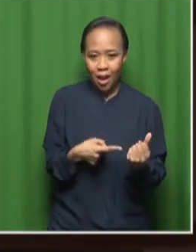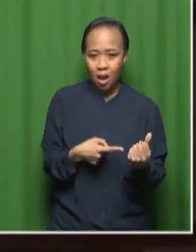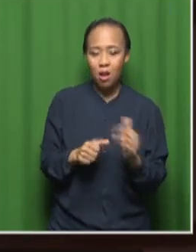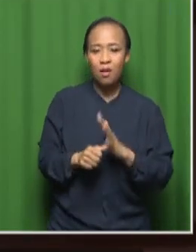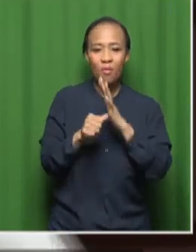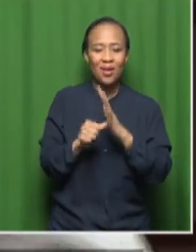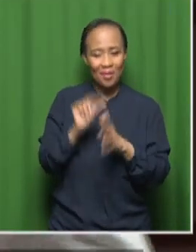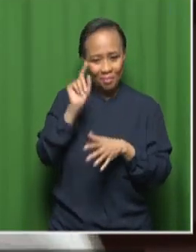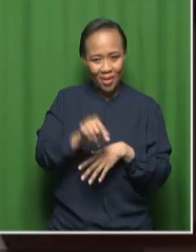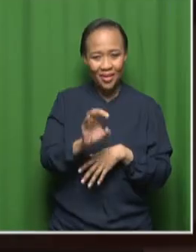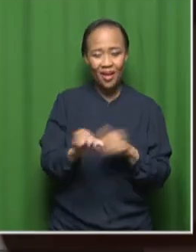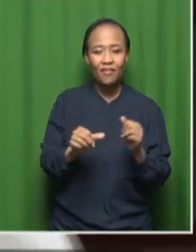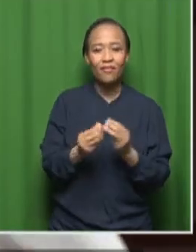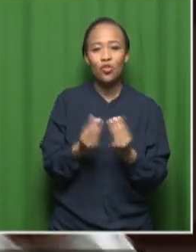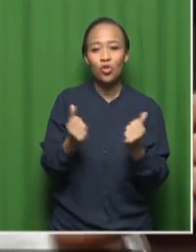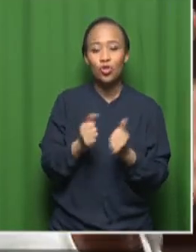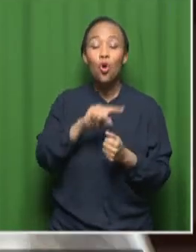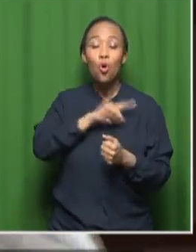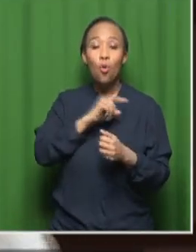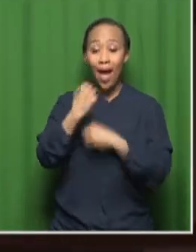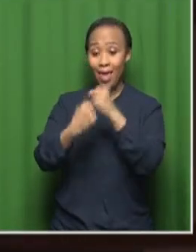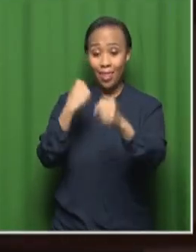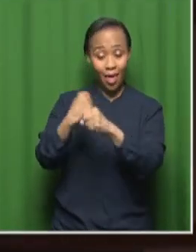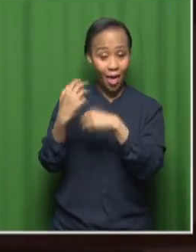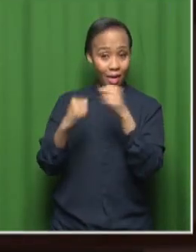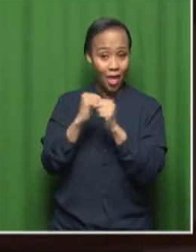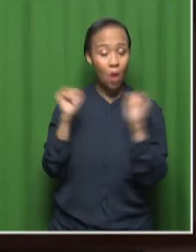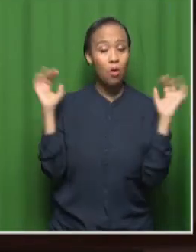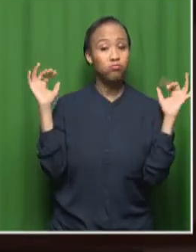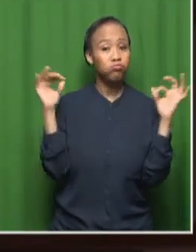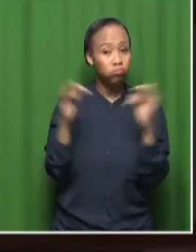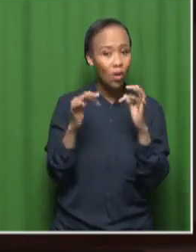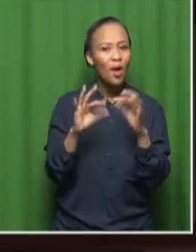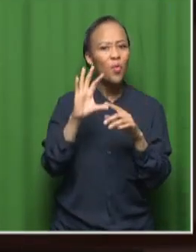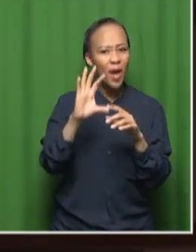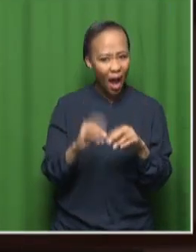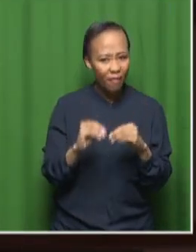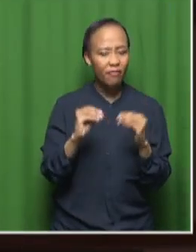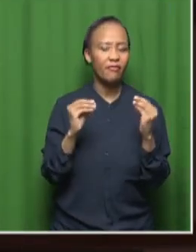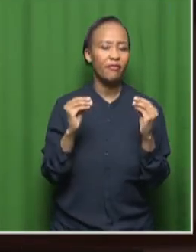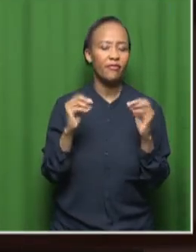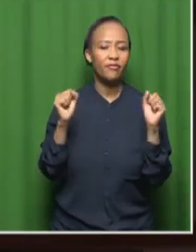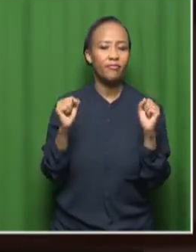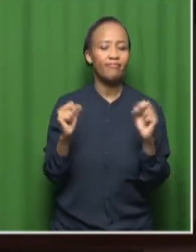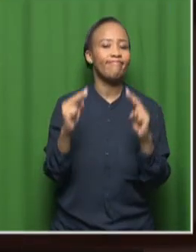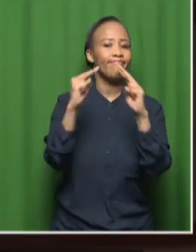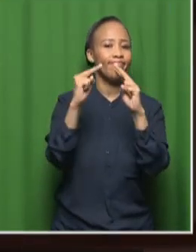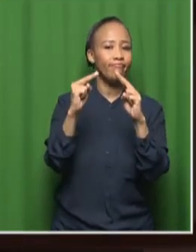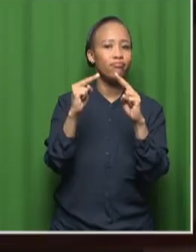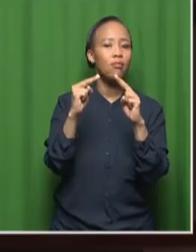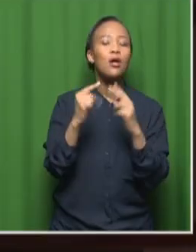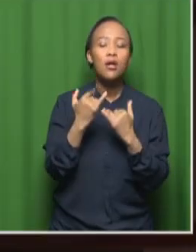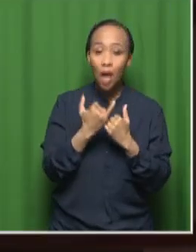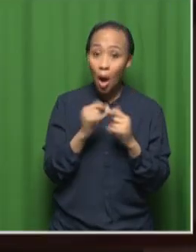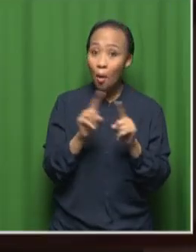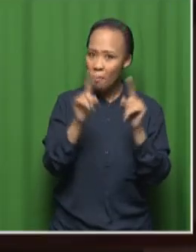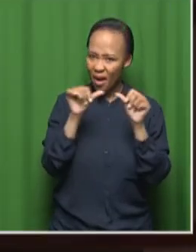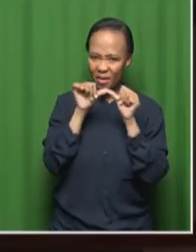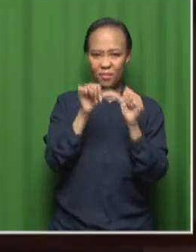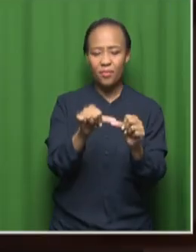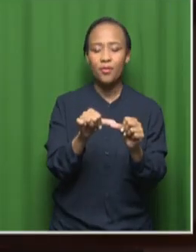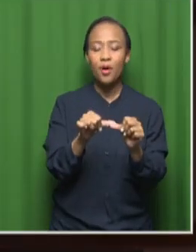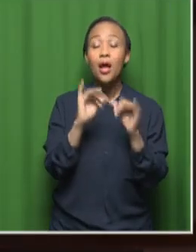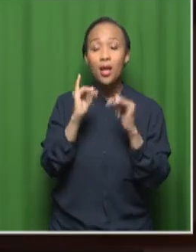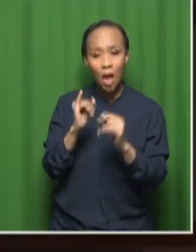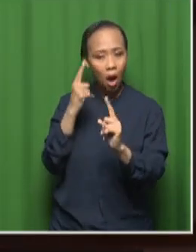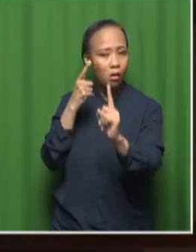happen. Each and every year, we always come together to host seminars and everything. But at the end, they always happen. So how do we come about, we stand together as men and make sure